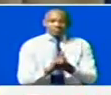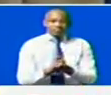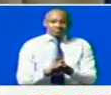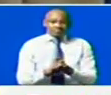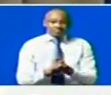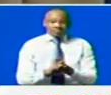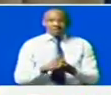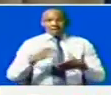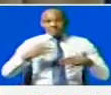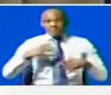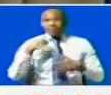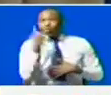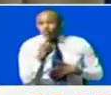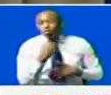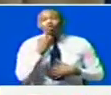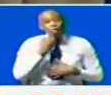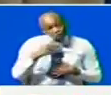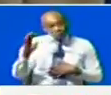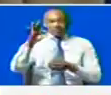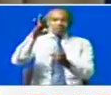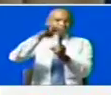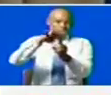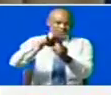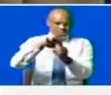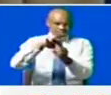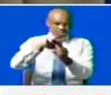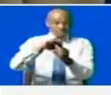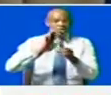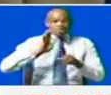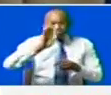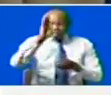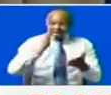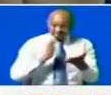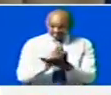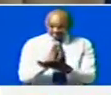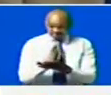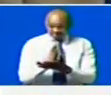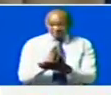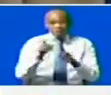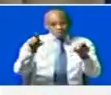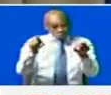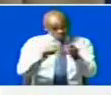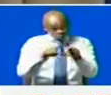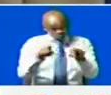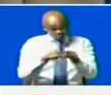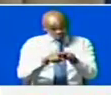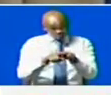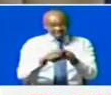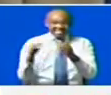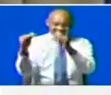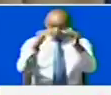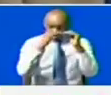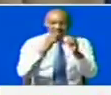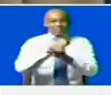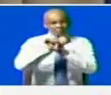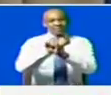To those who wish not to vote, your rights are also equally